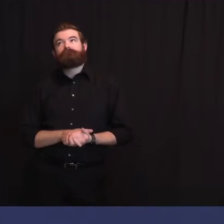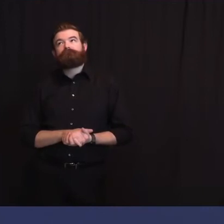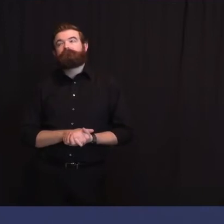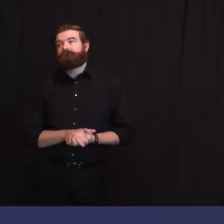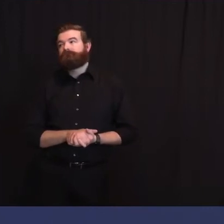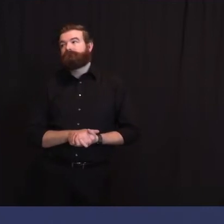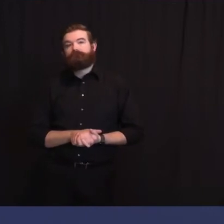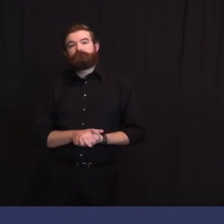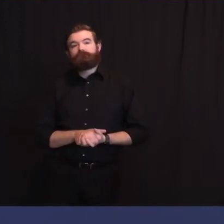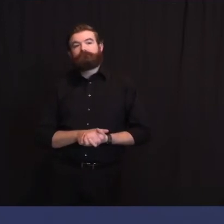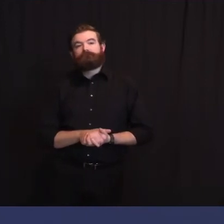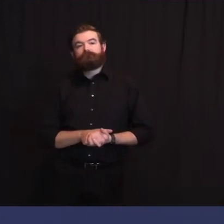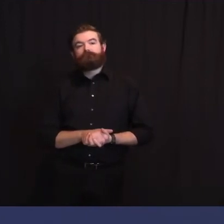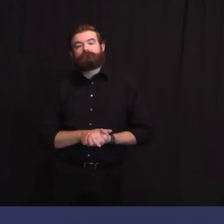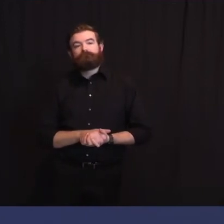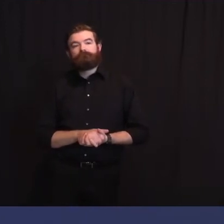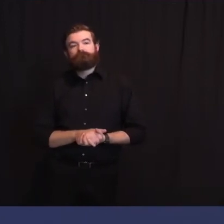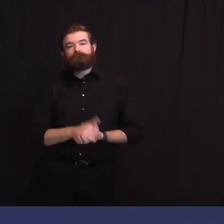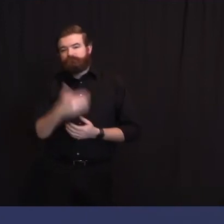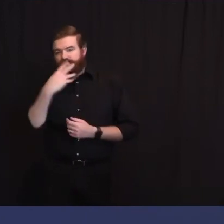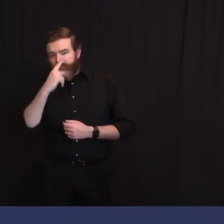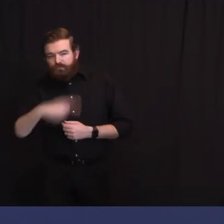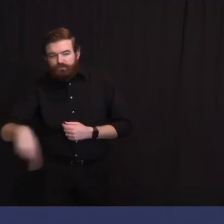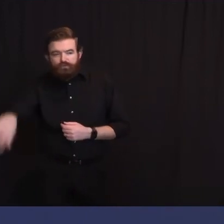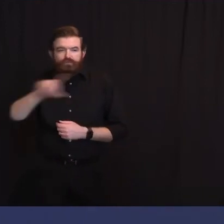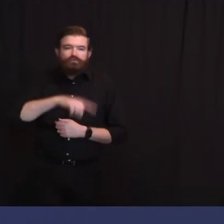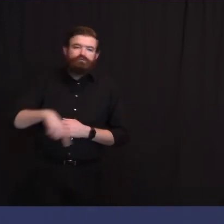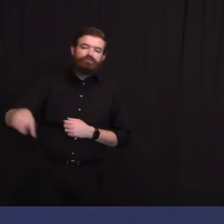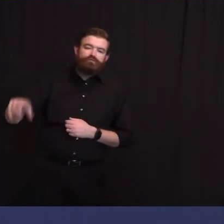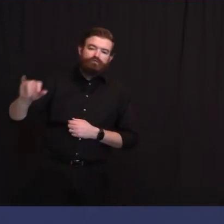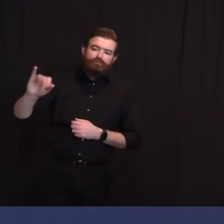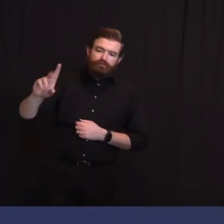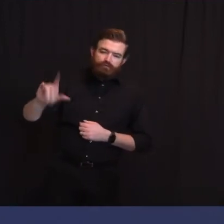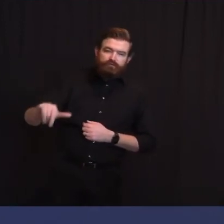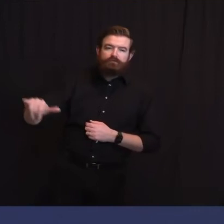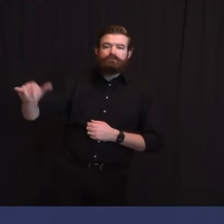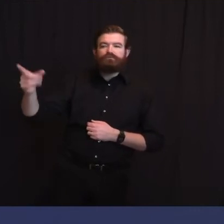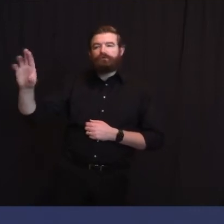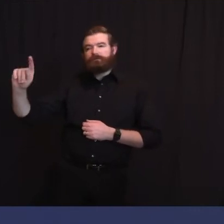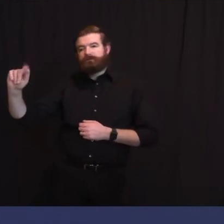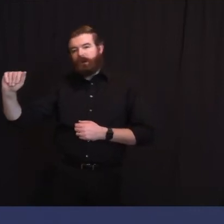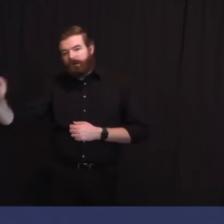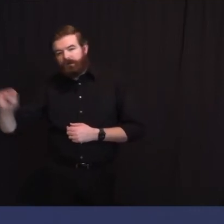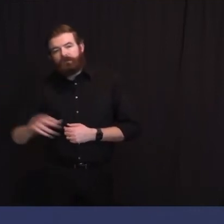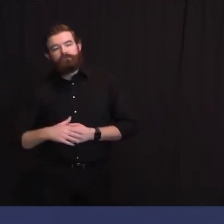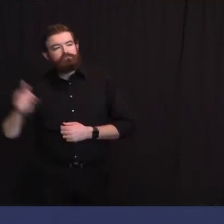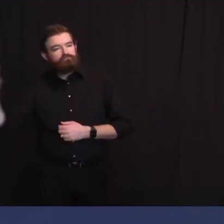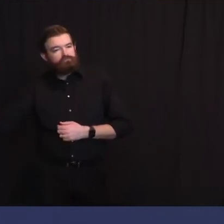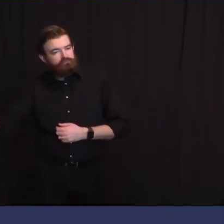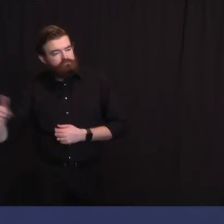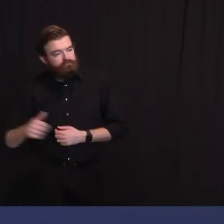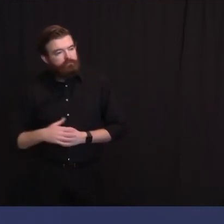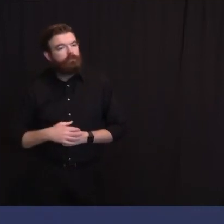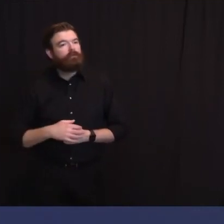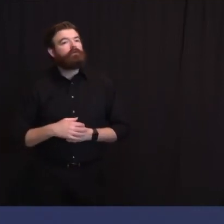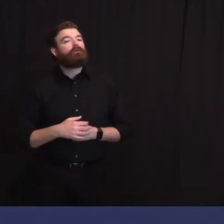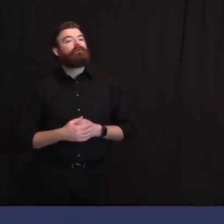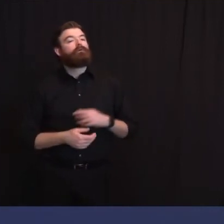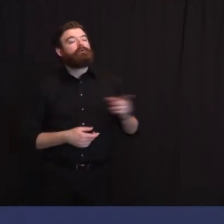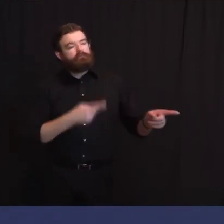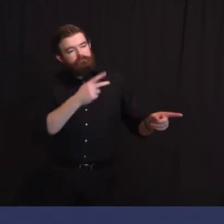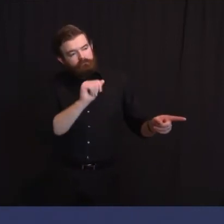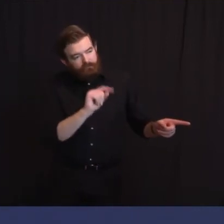Good to see you all. Judy and Tina, thank you as always. Twice blessed today. Thank you. Tina, good to have you back. Pat, likewise,